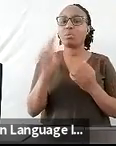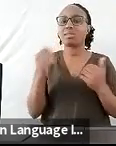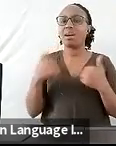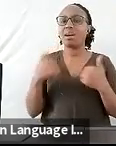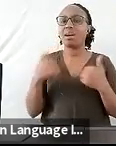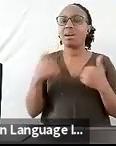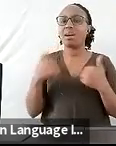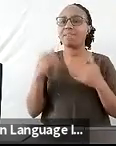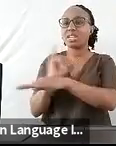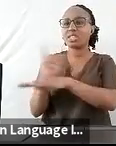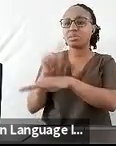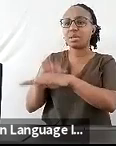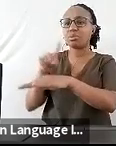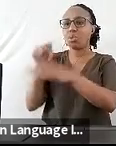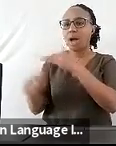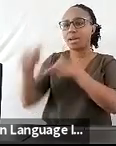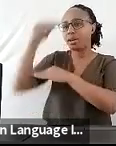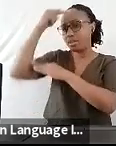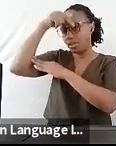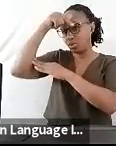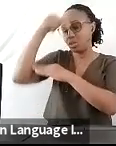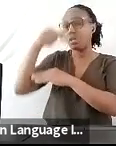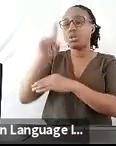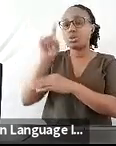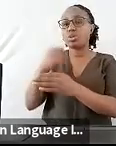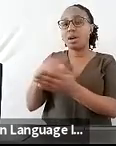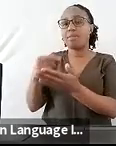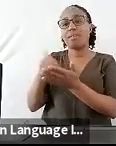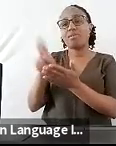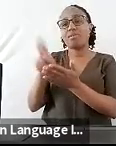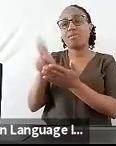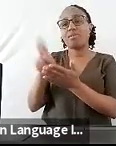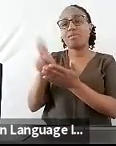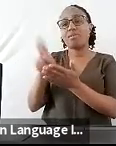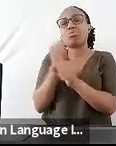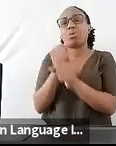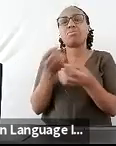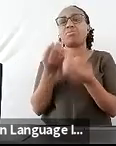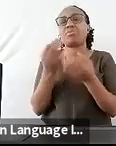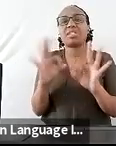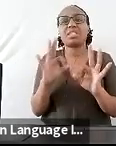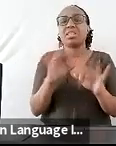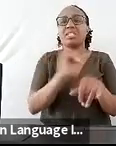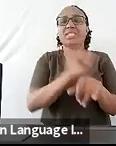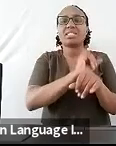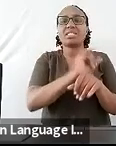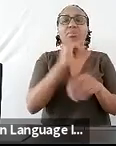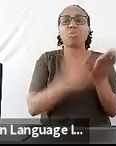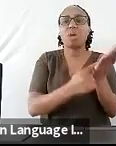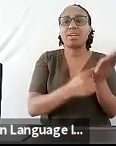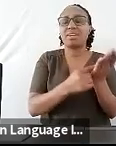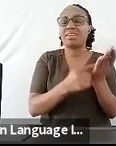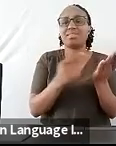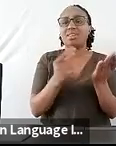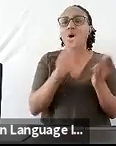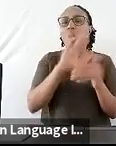able to afford to work for free. None of the internships are in Kenya or in Uganda or in whatever. All of the internships are in Geneva, are in New York,